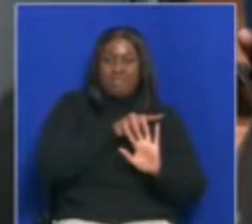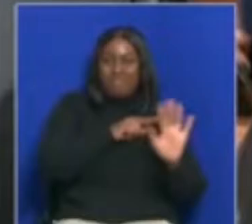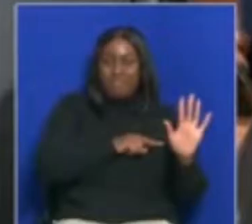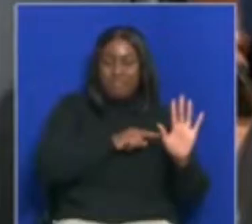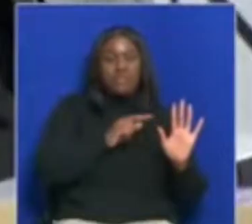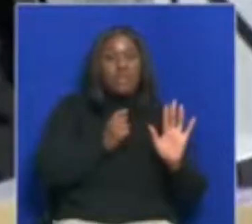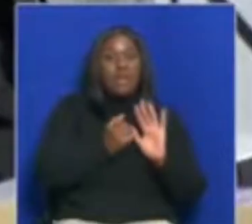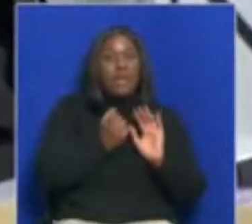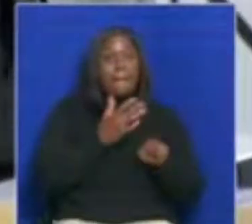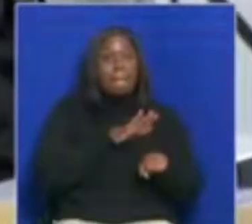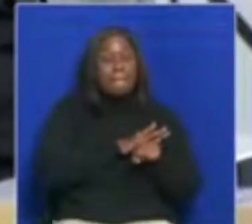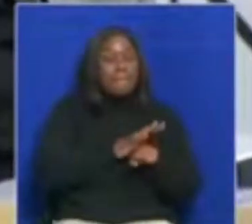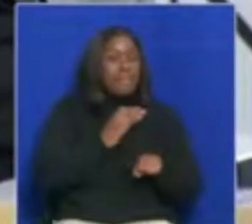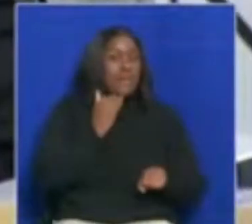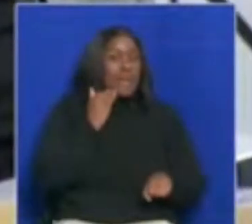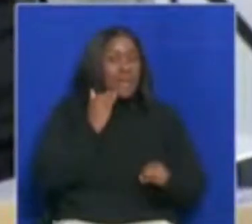It's